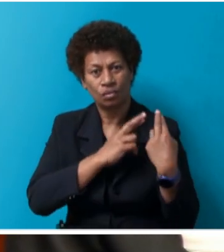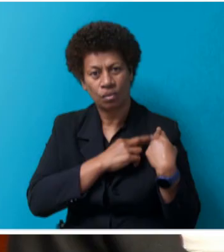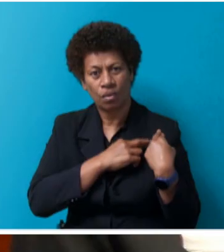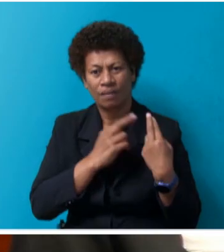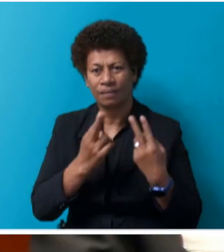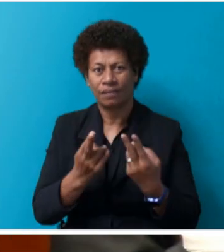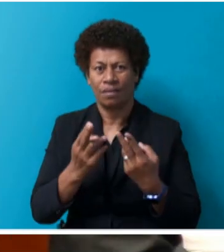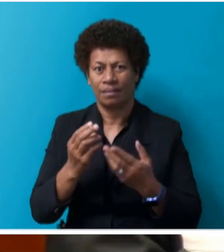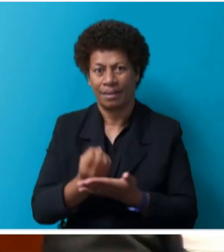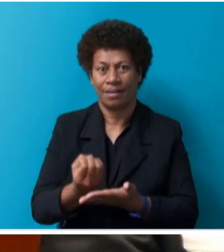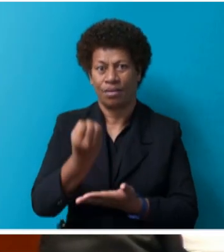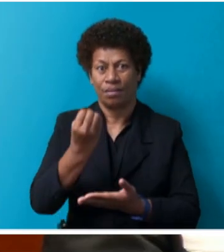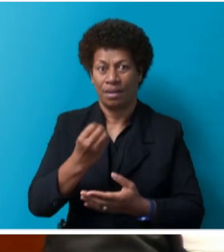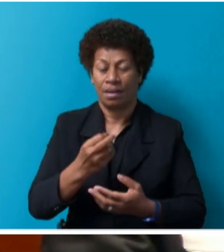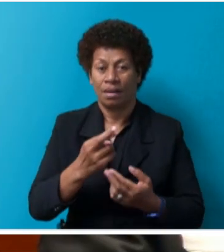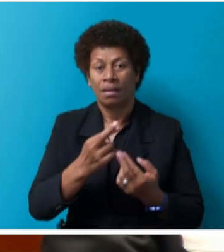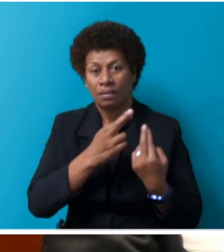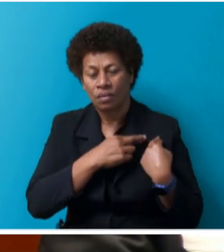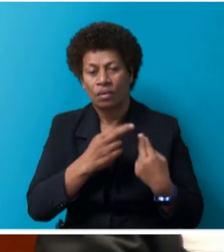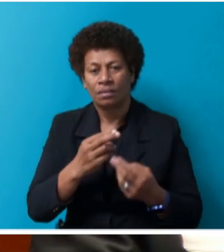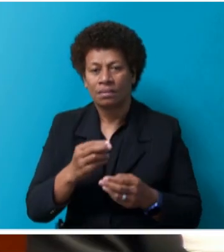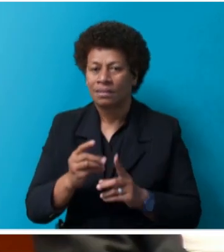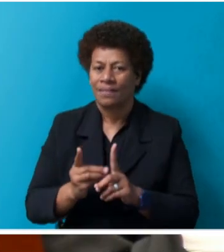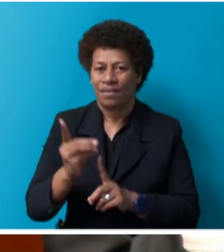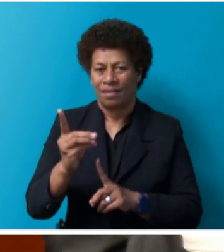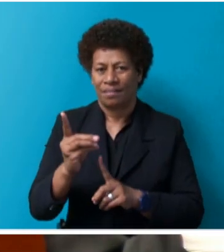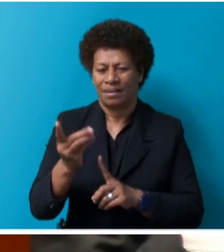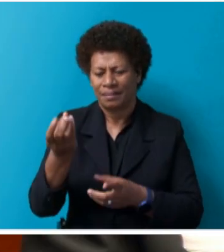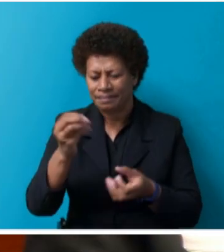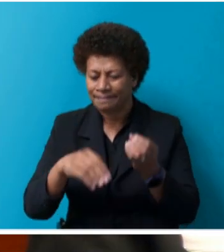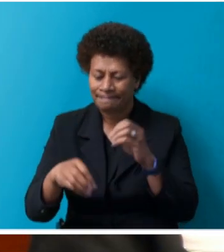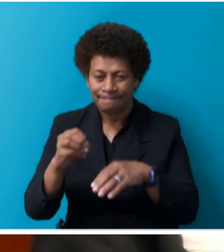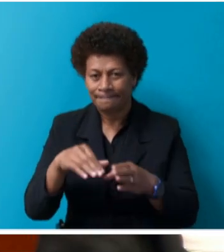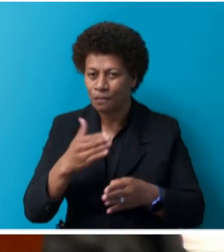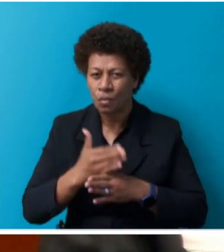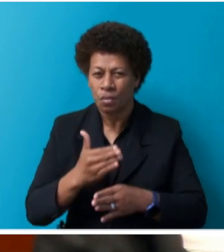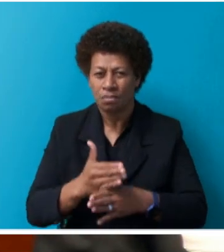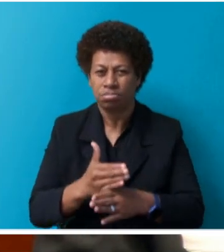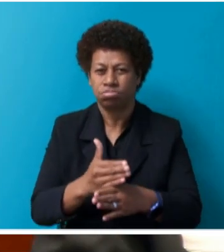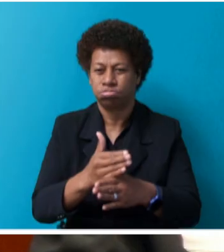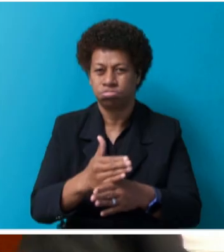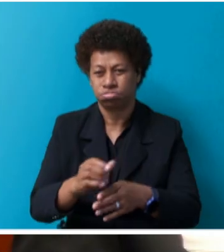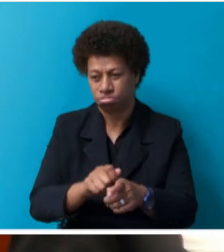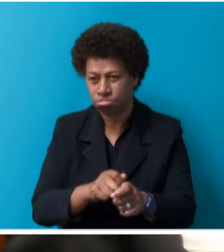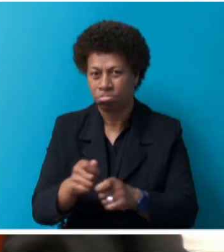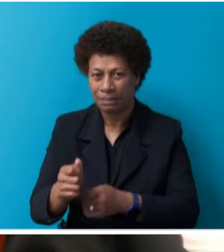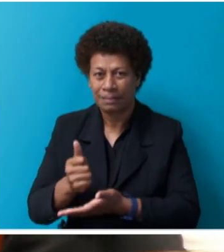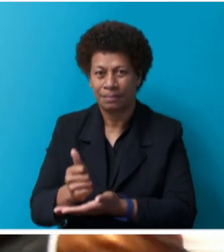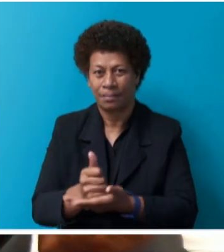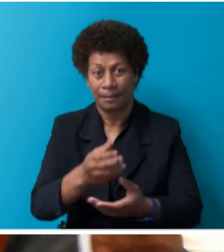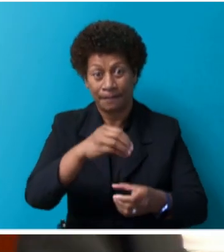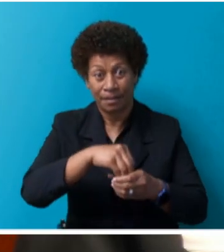nation's economic development, contributing significantly across various sectors and settings. Their involvement